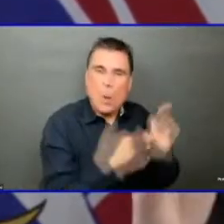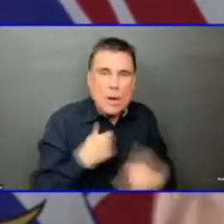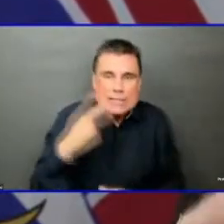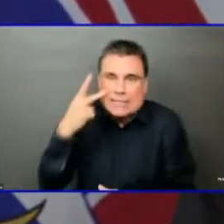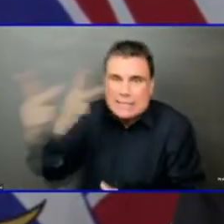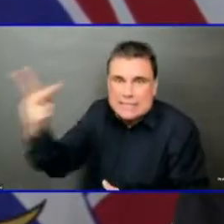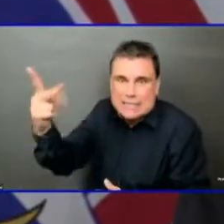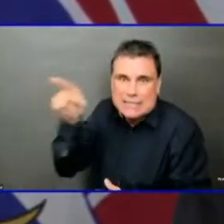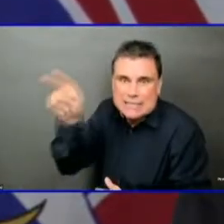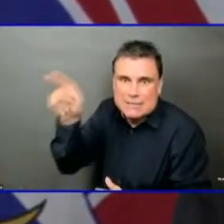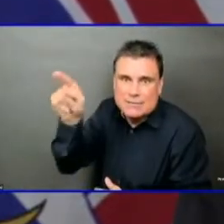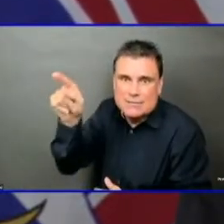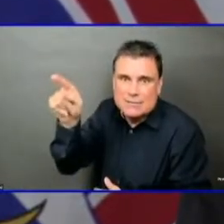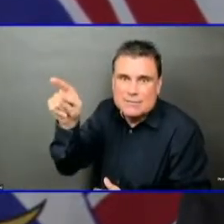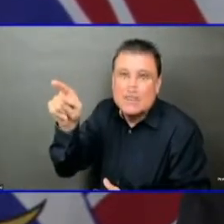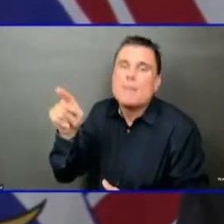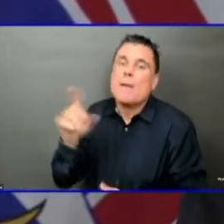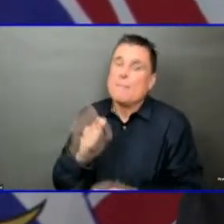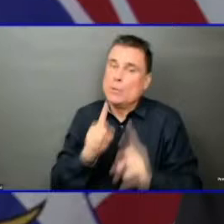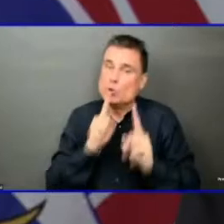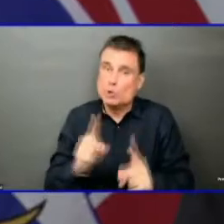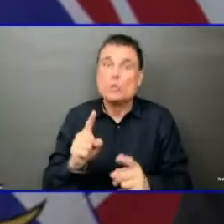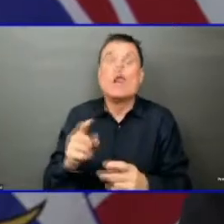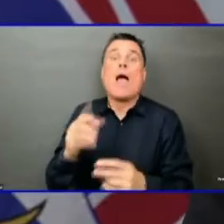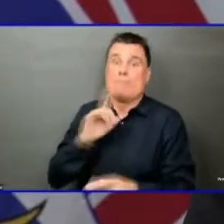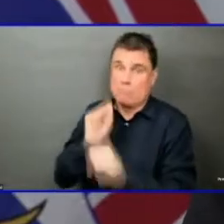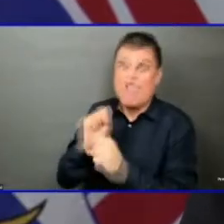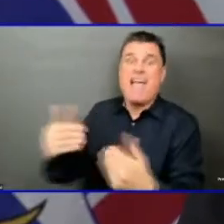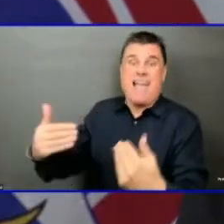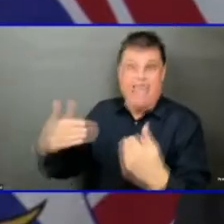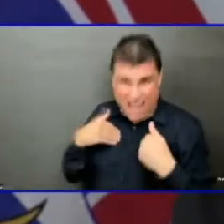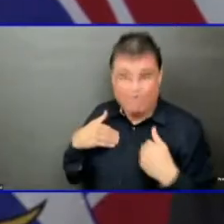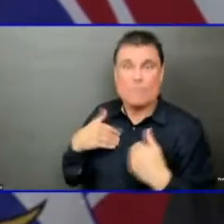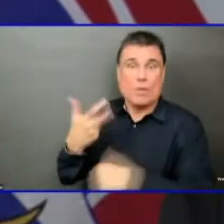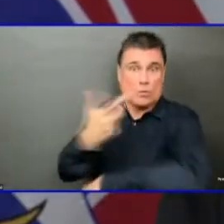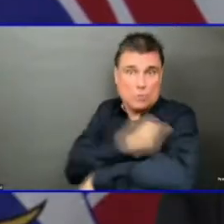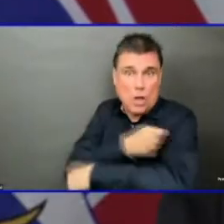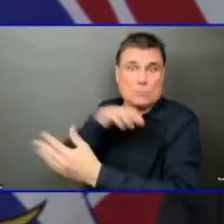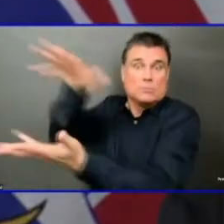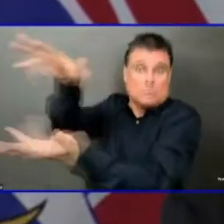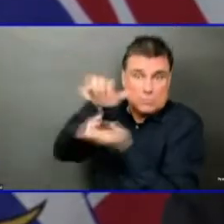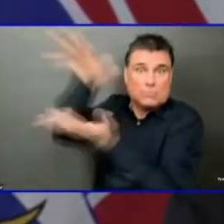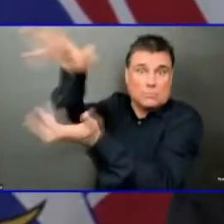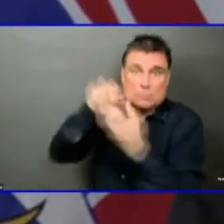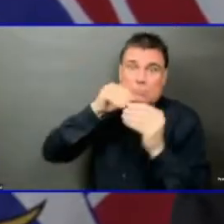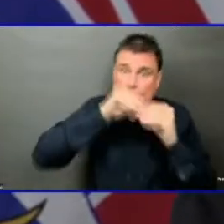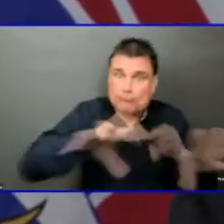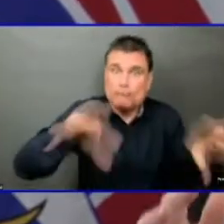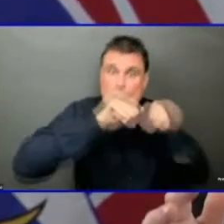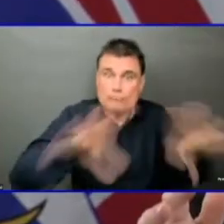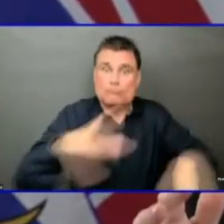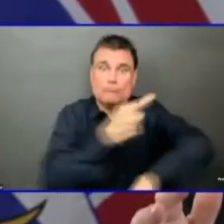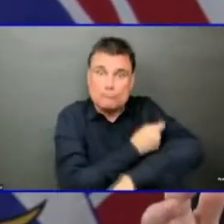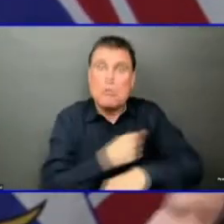meet those needs that we have. It is becoming more important